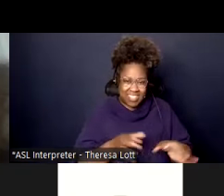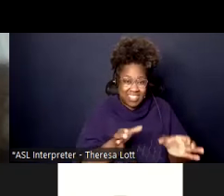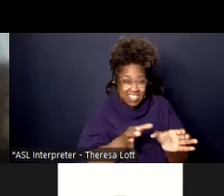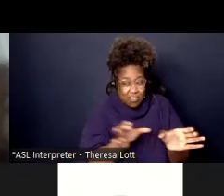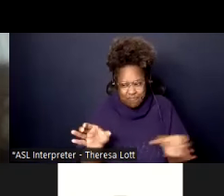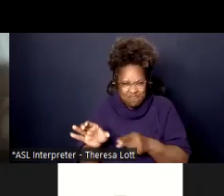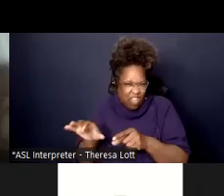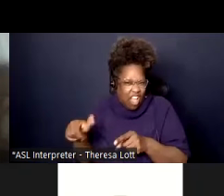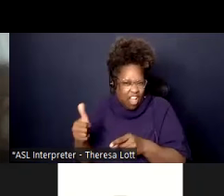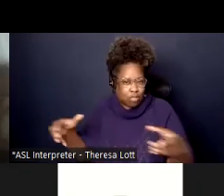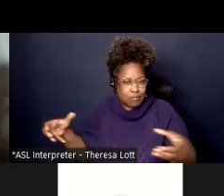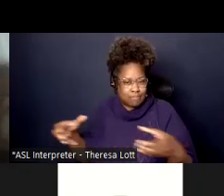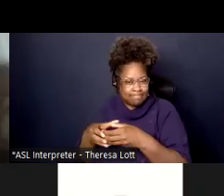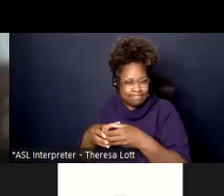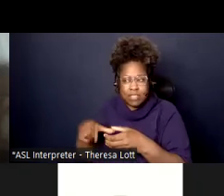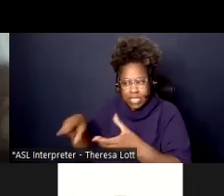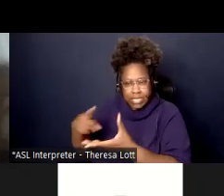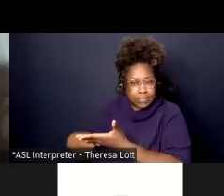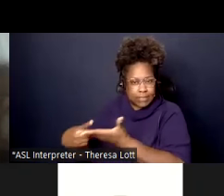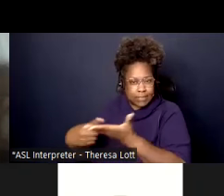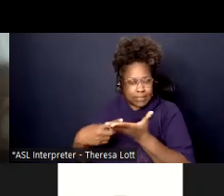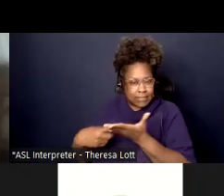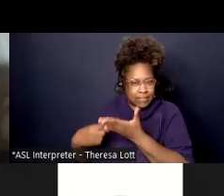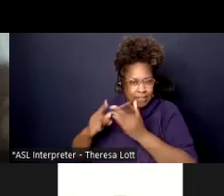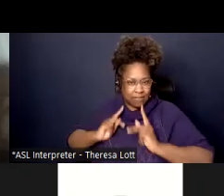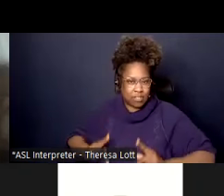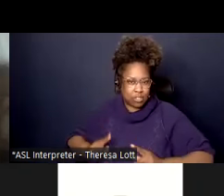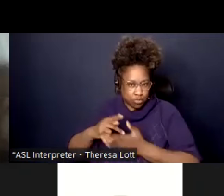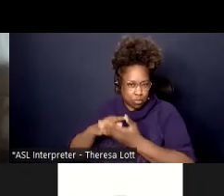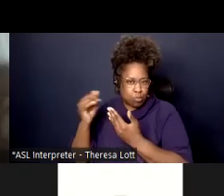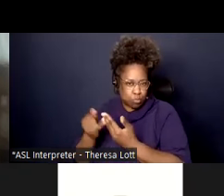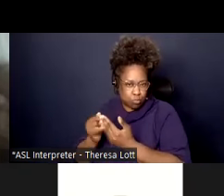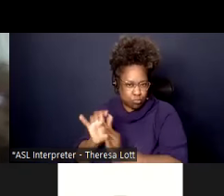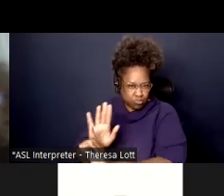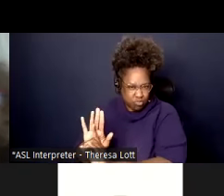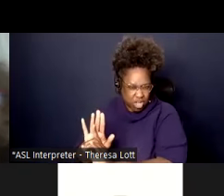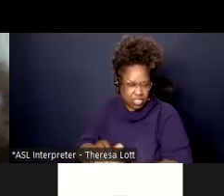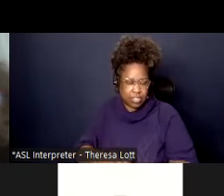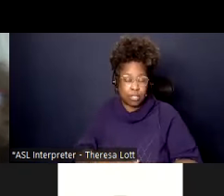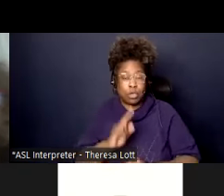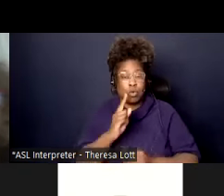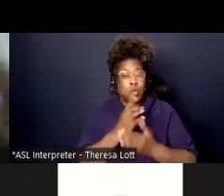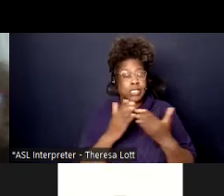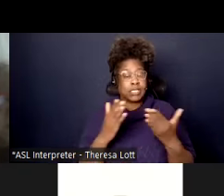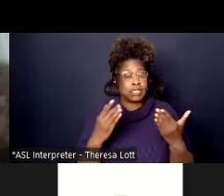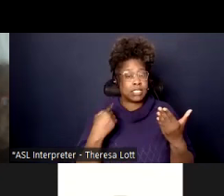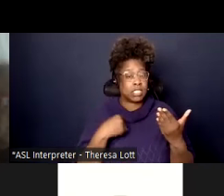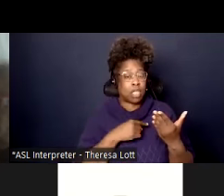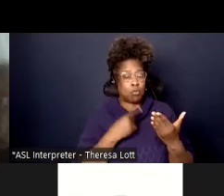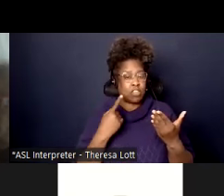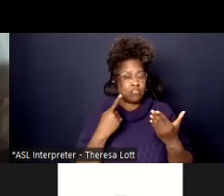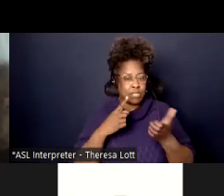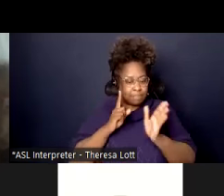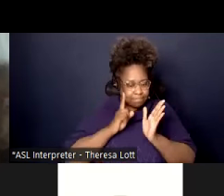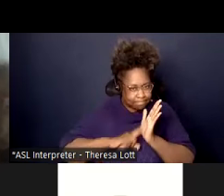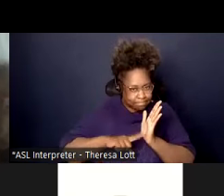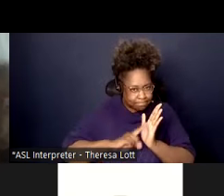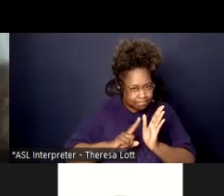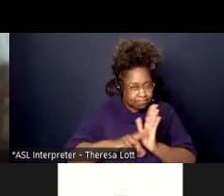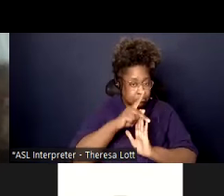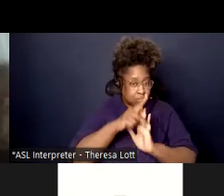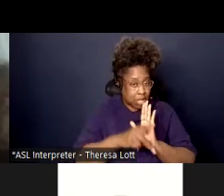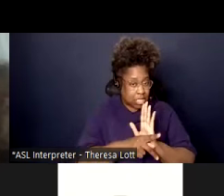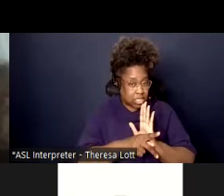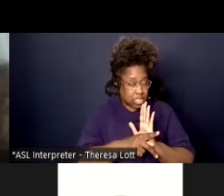larger scale, like physical projects. But I think, one of the things that we've been looking at through on the policy side of it